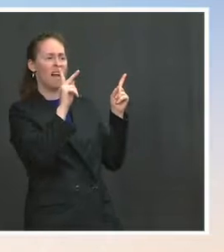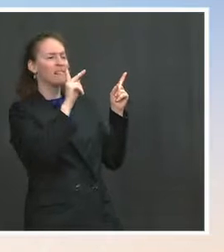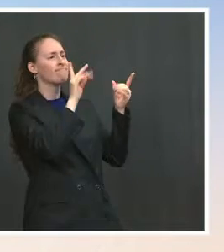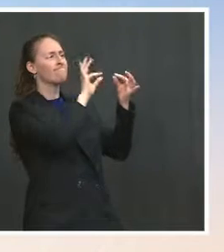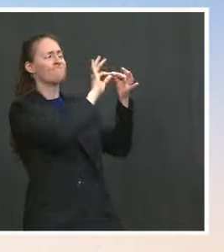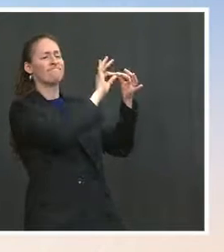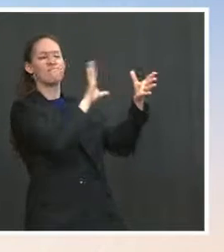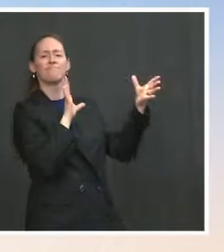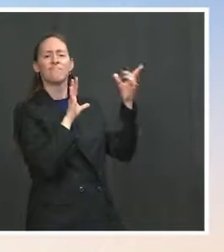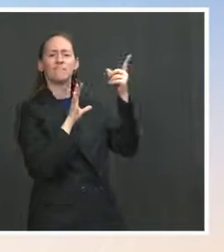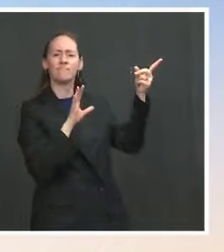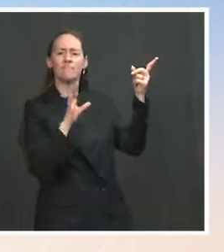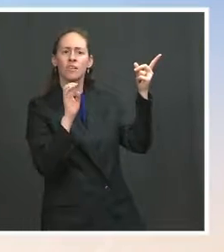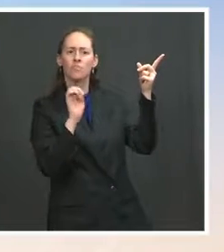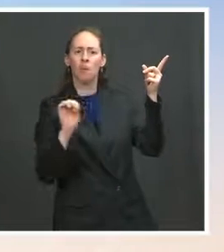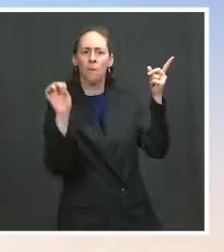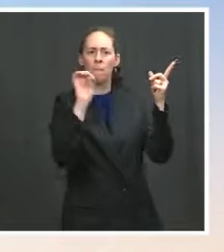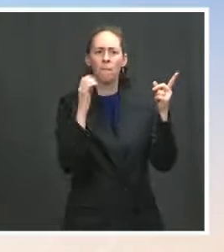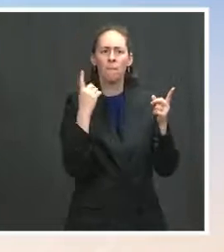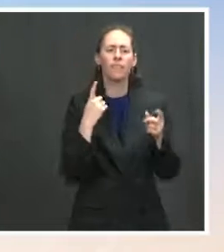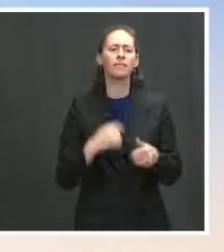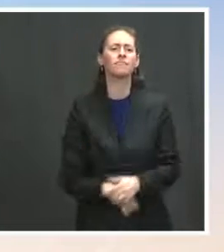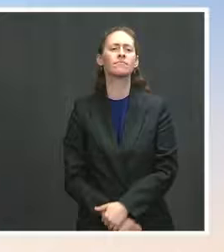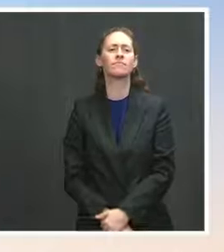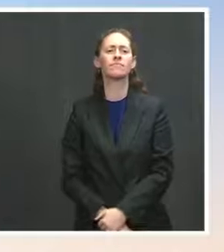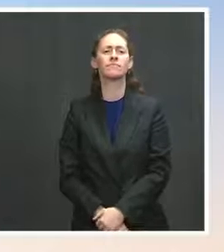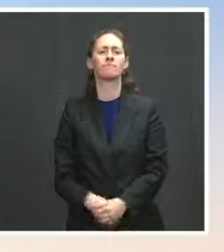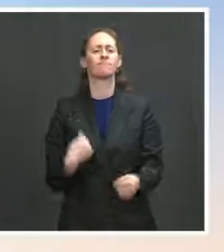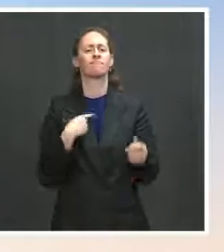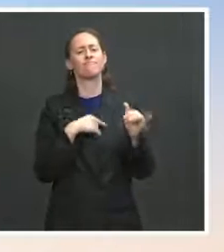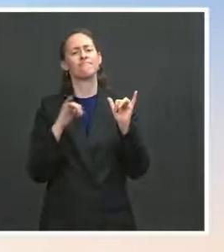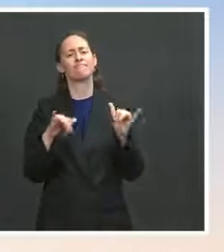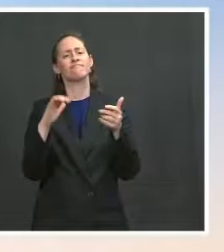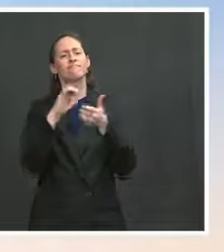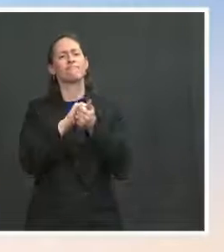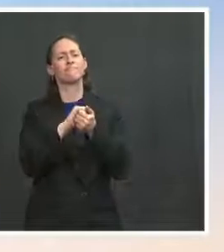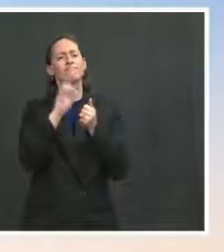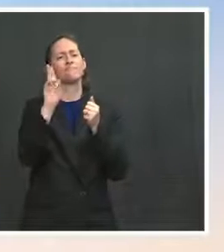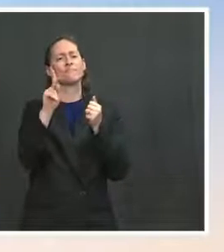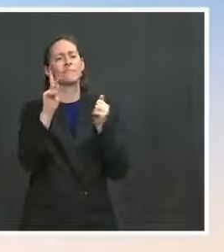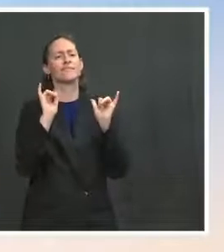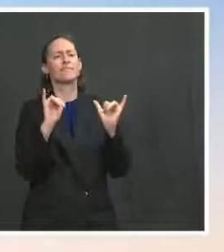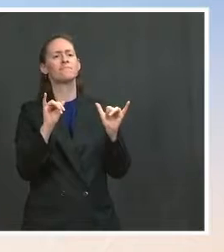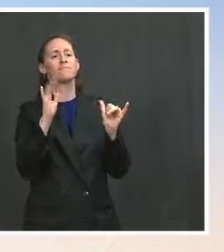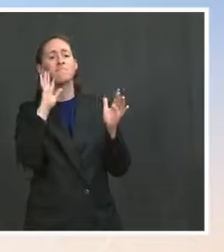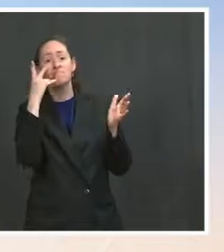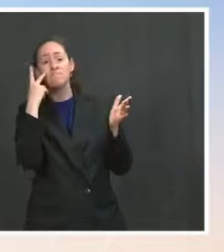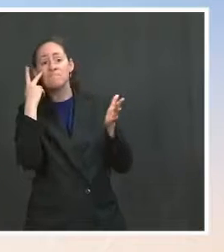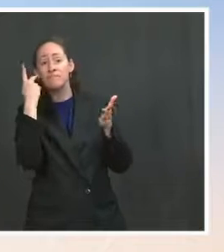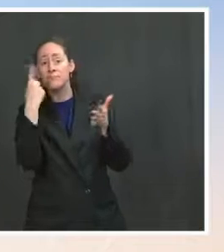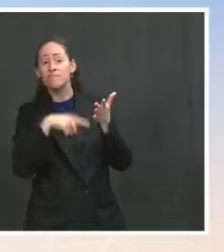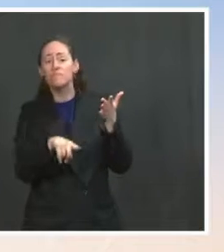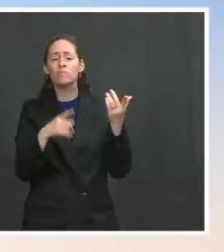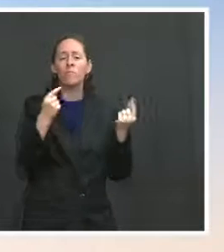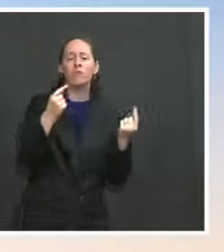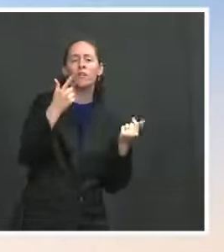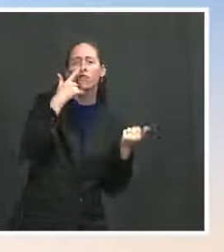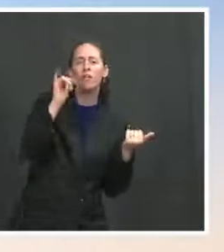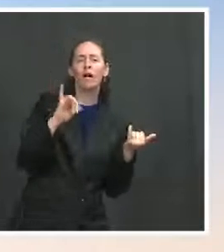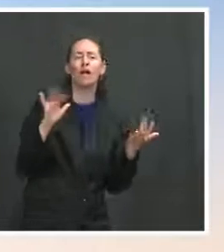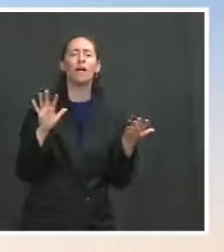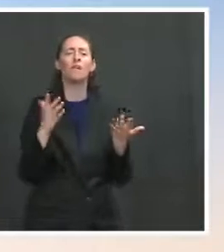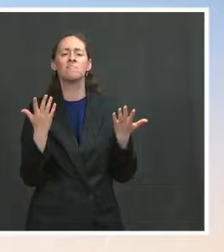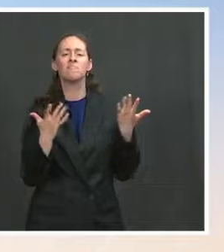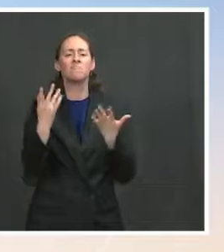relationship with the United Kingdom, and I'm certain we'll have more to preview early next week about what the trip looks like, but there's a range of issues of